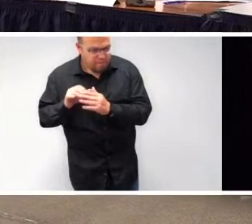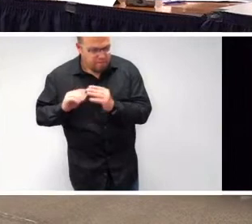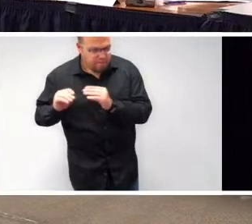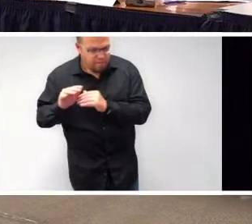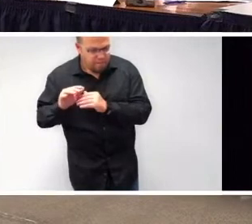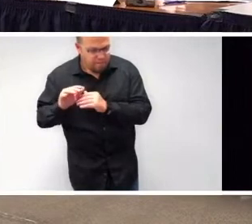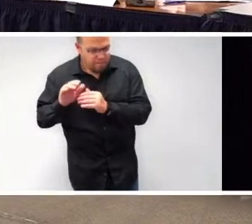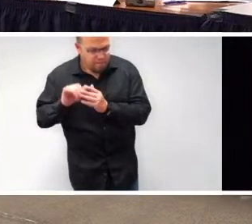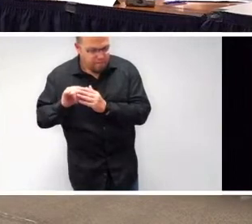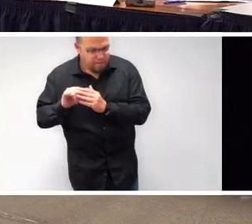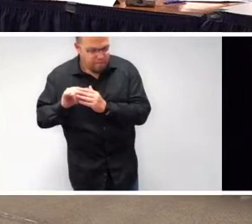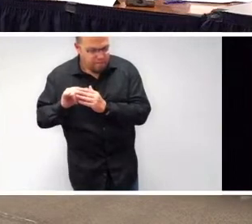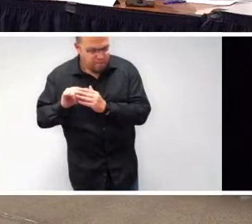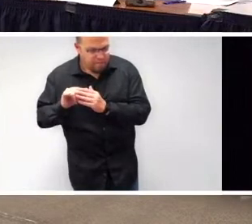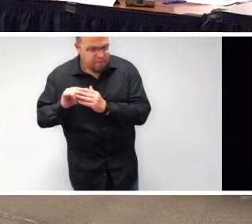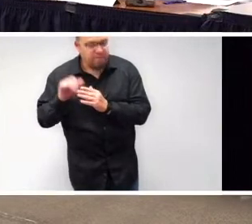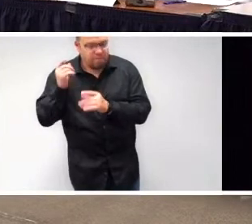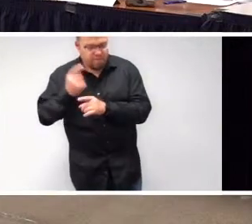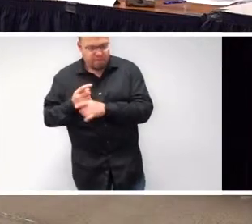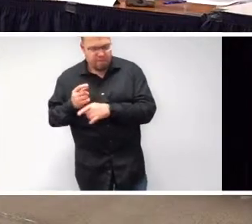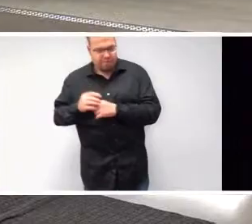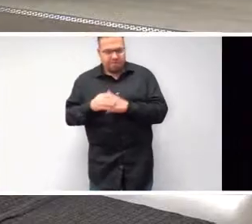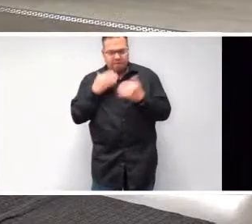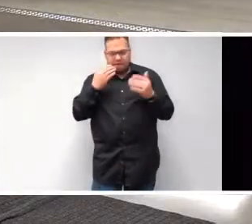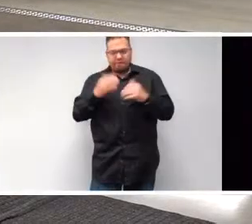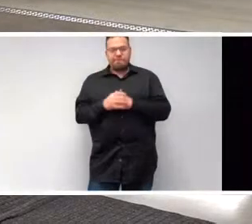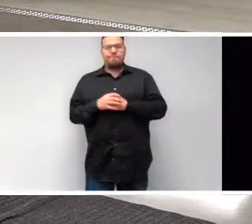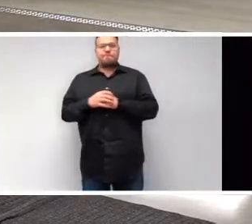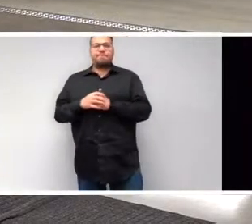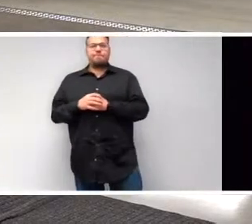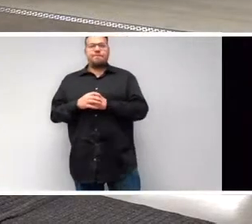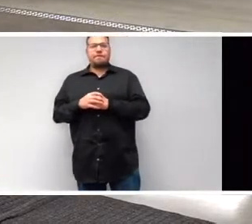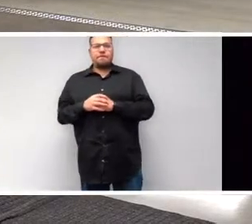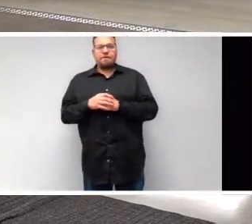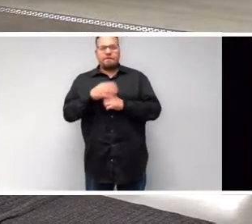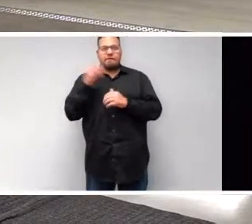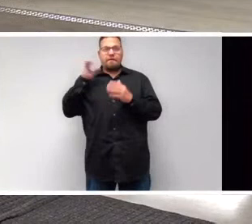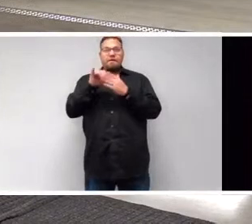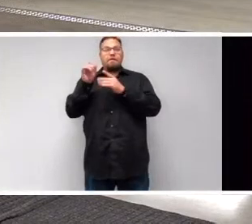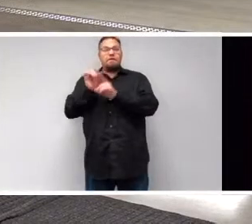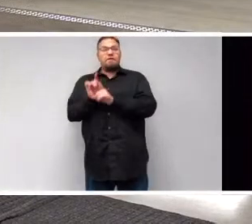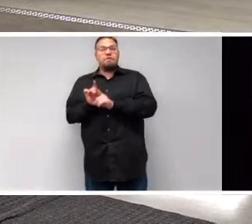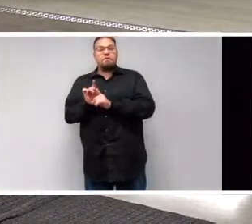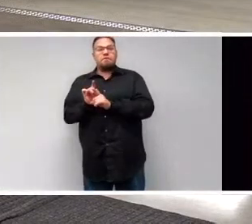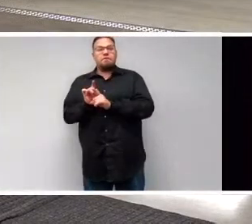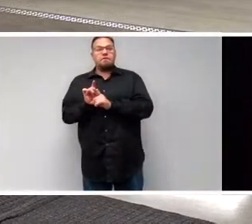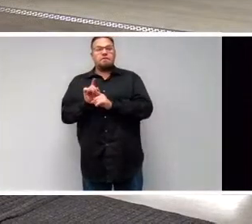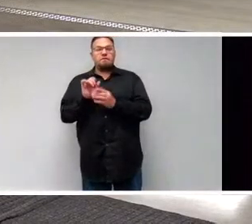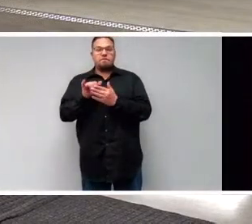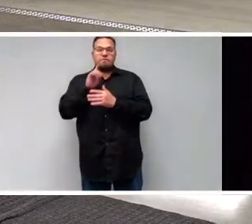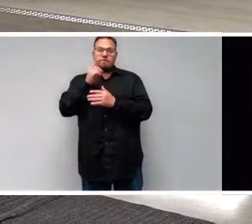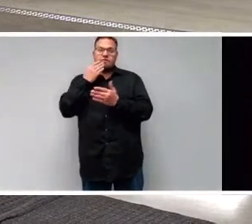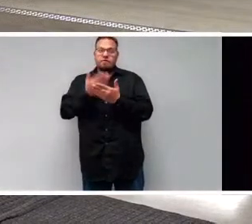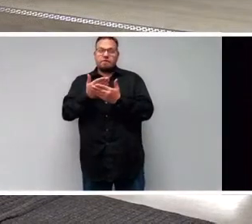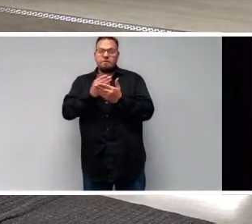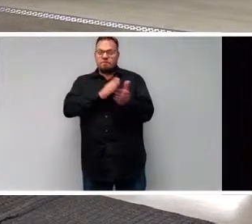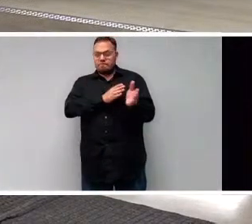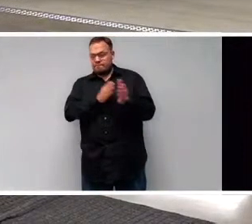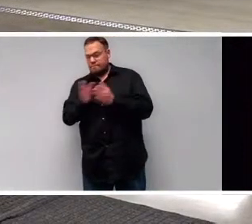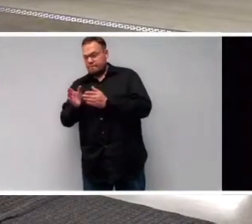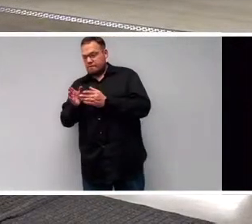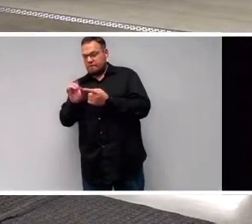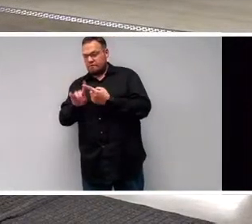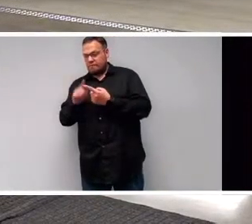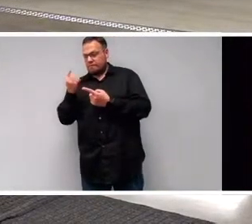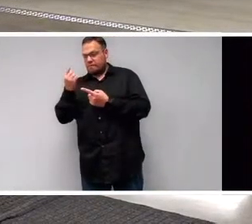we're responsible. Right. Thank you. Yeah. And that also, that's a really good segue into one of the reasons